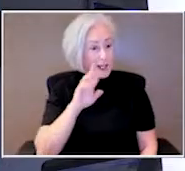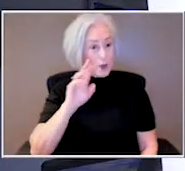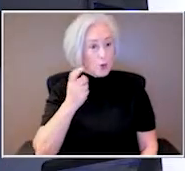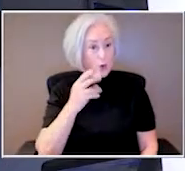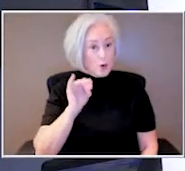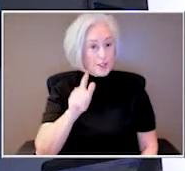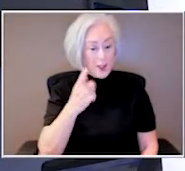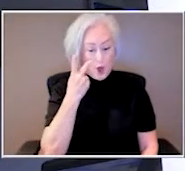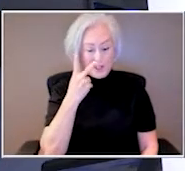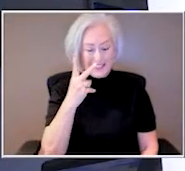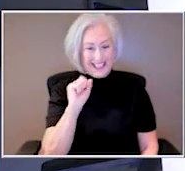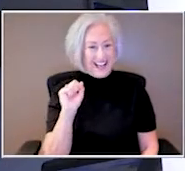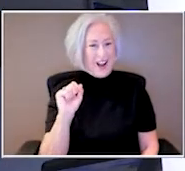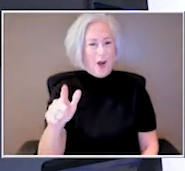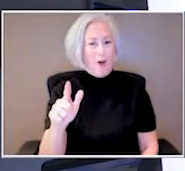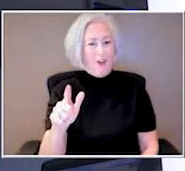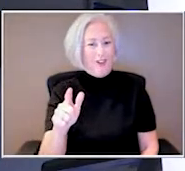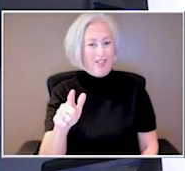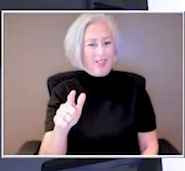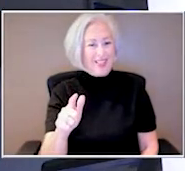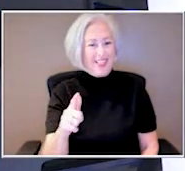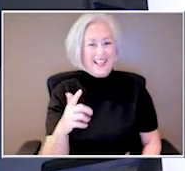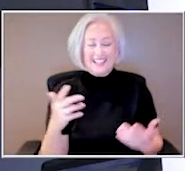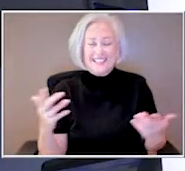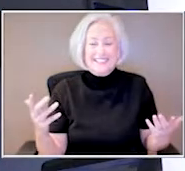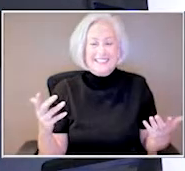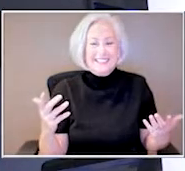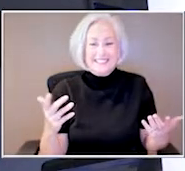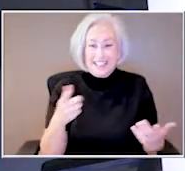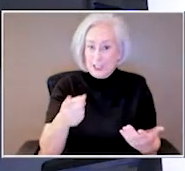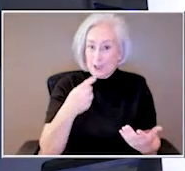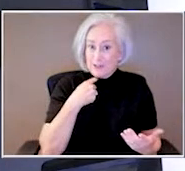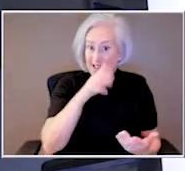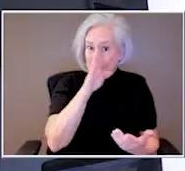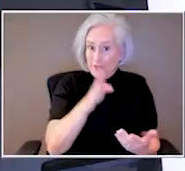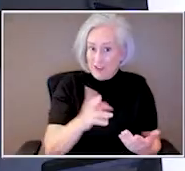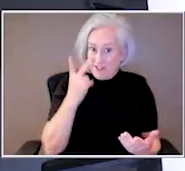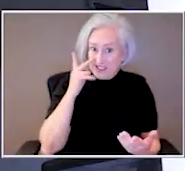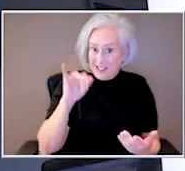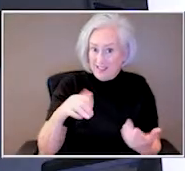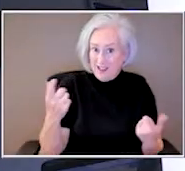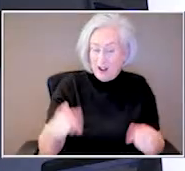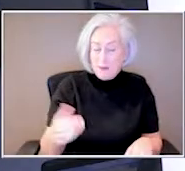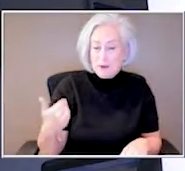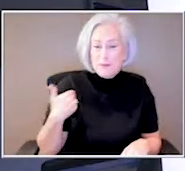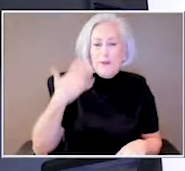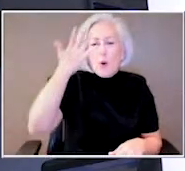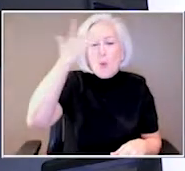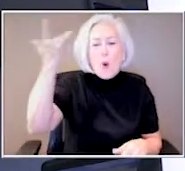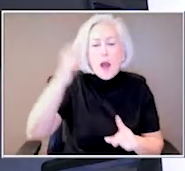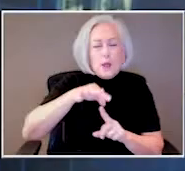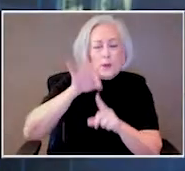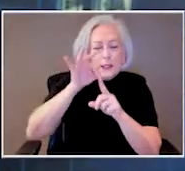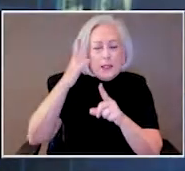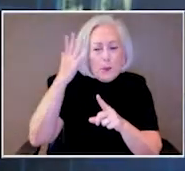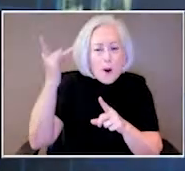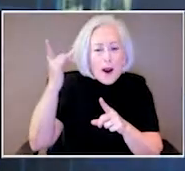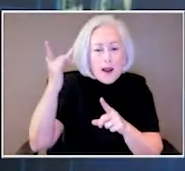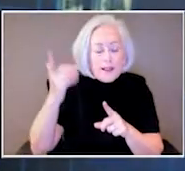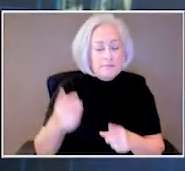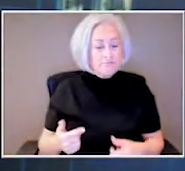That's something you had said, but Dr. Rosenthal, you said you had not seen anything quite like this. What made it so unique? Right. So we